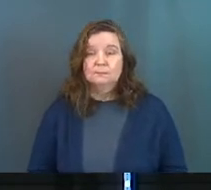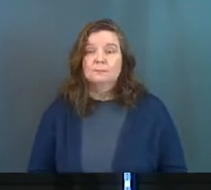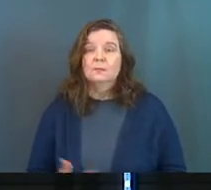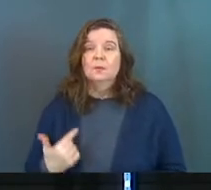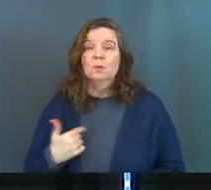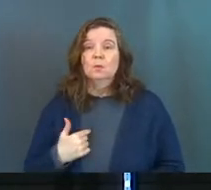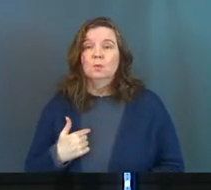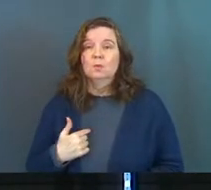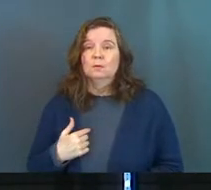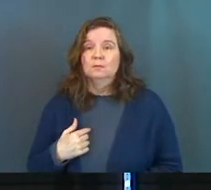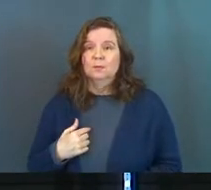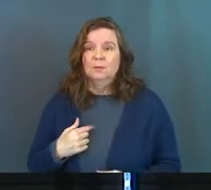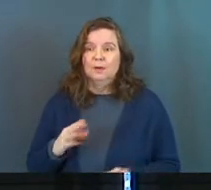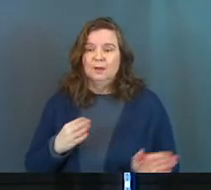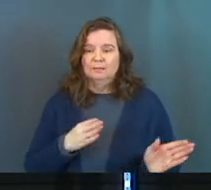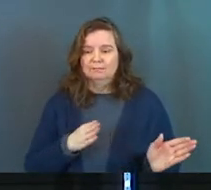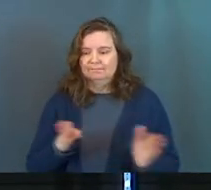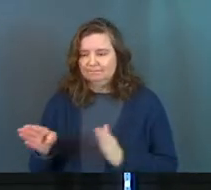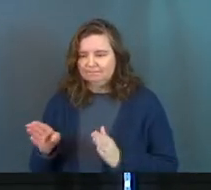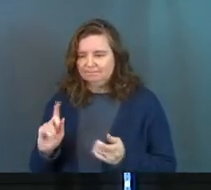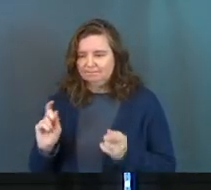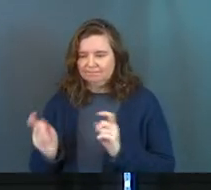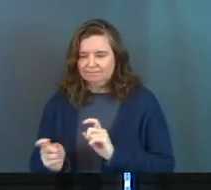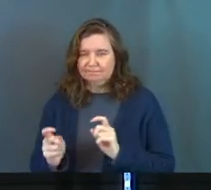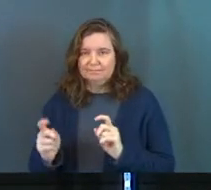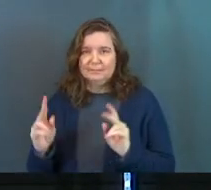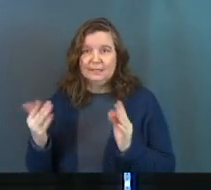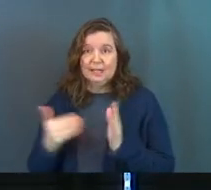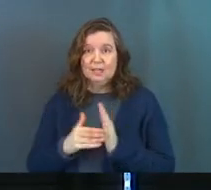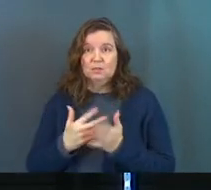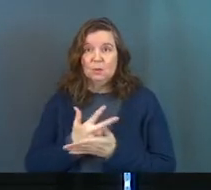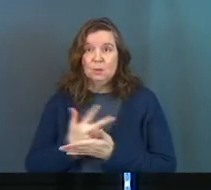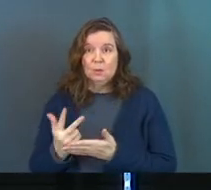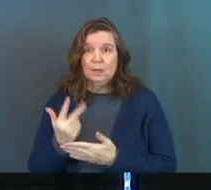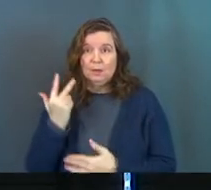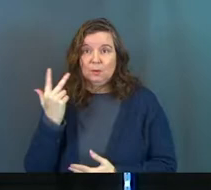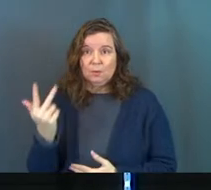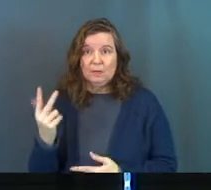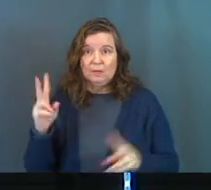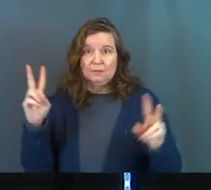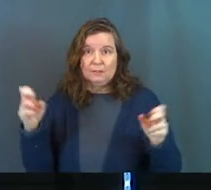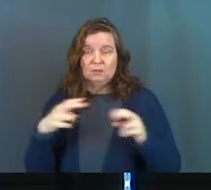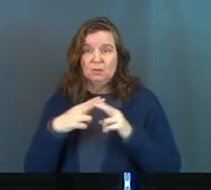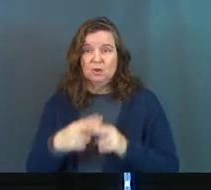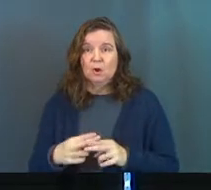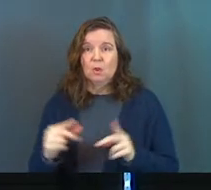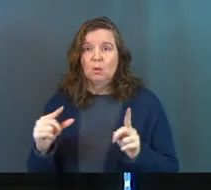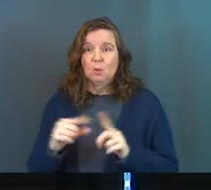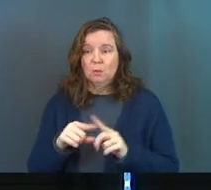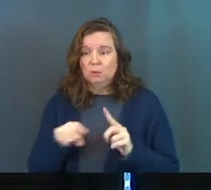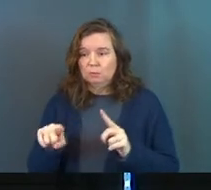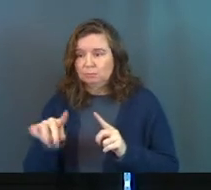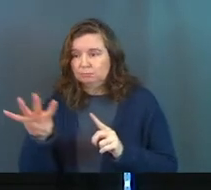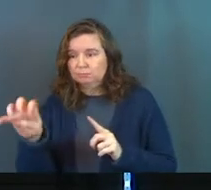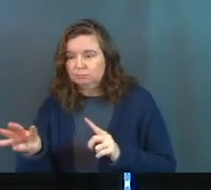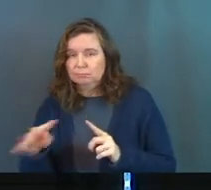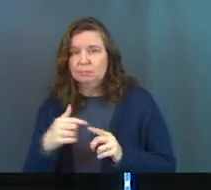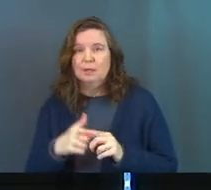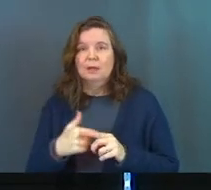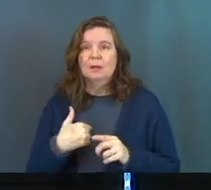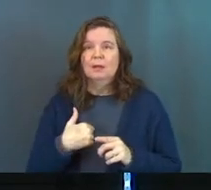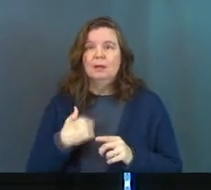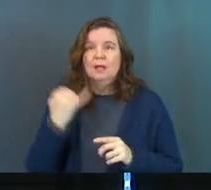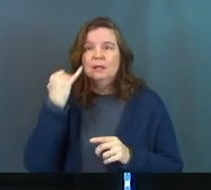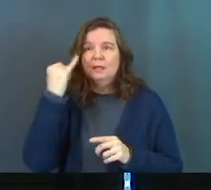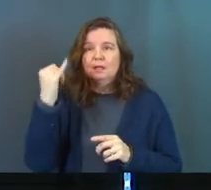Okay, we're going to turn a corner again. So we are in week three right now of our series called Words to Nowhere. And the idea of